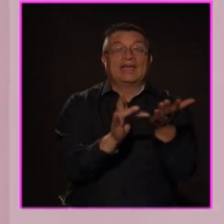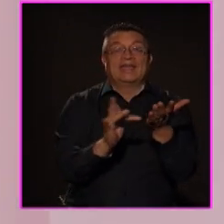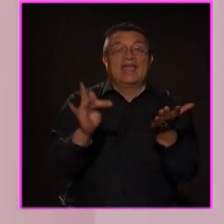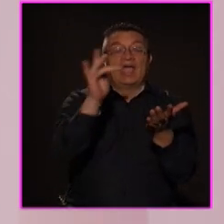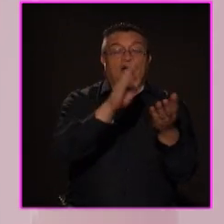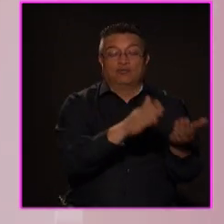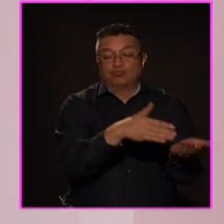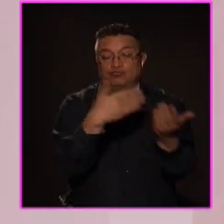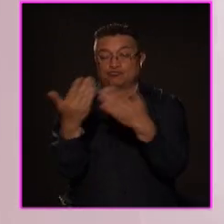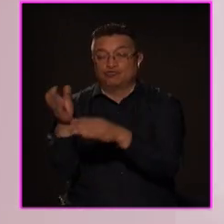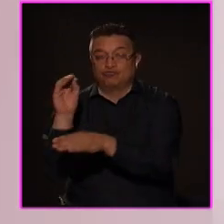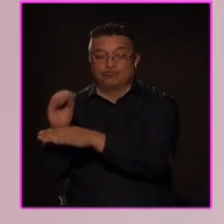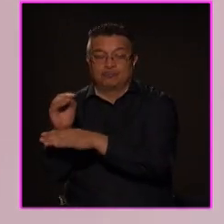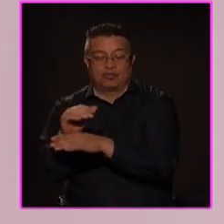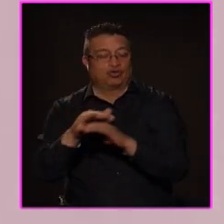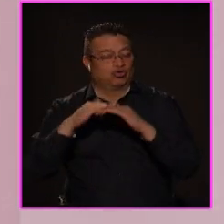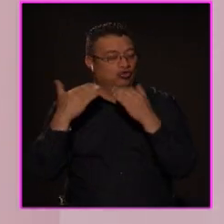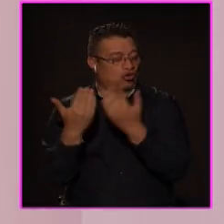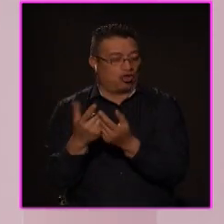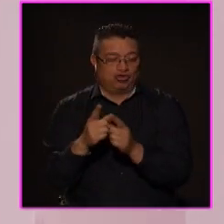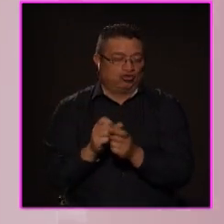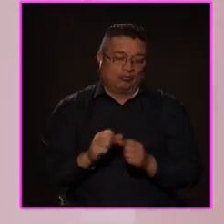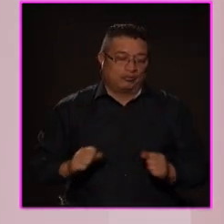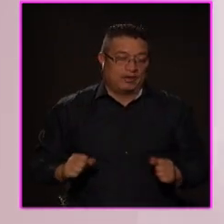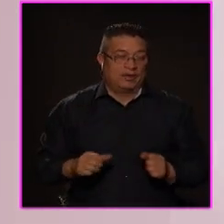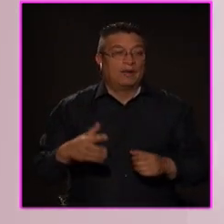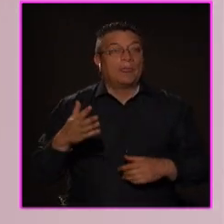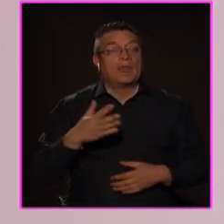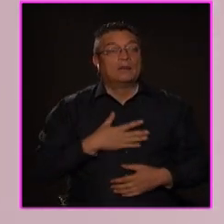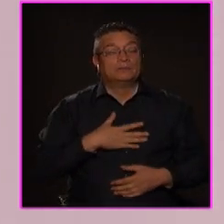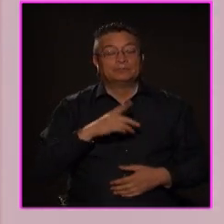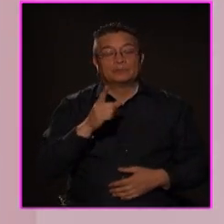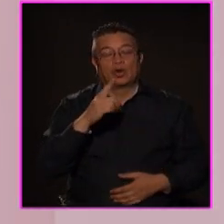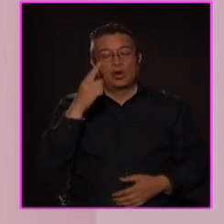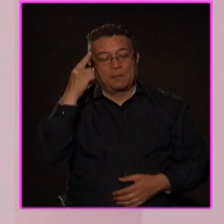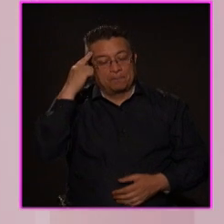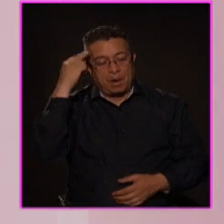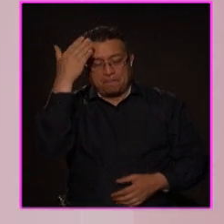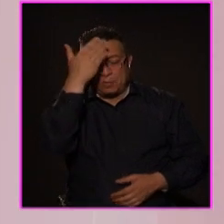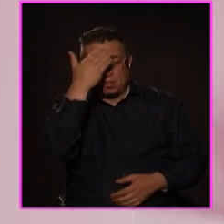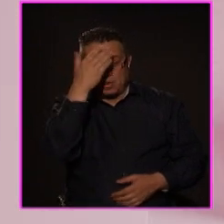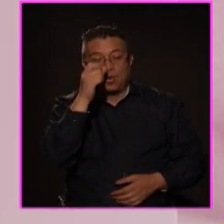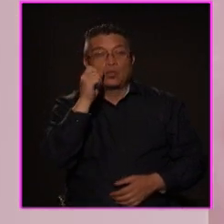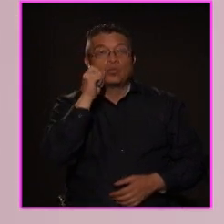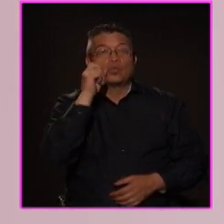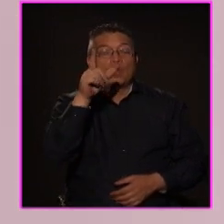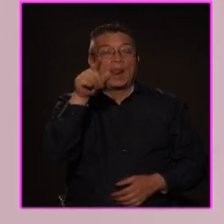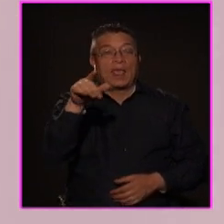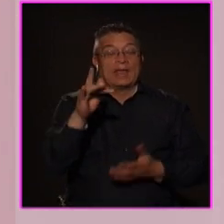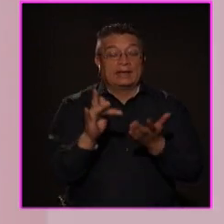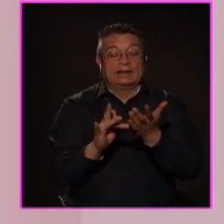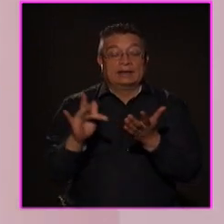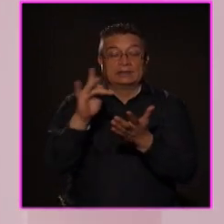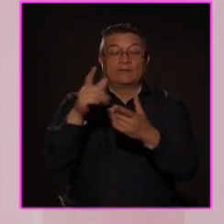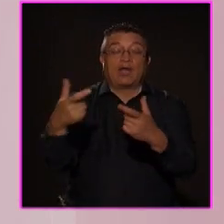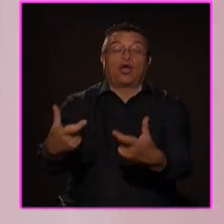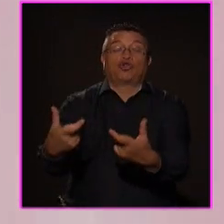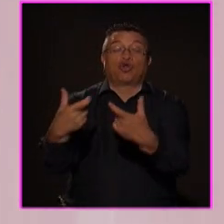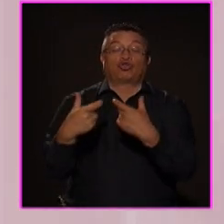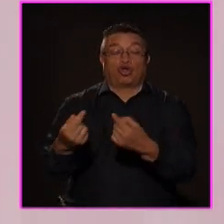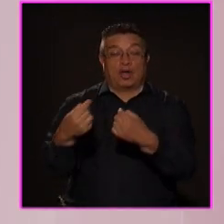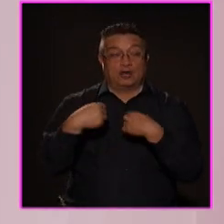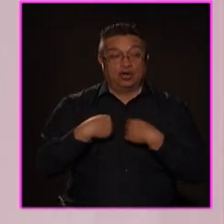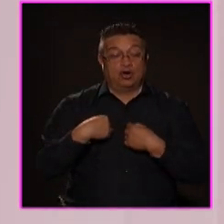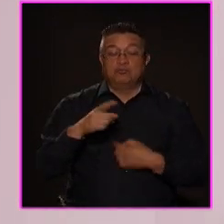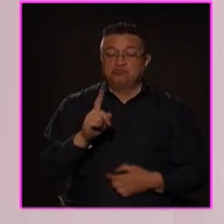not concerned about AI taking over and controlling us, but I'm concerned about the AI systems that